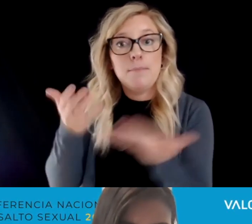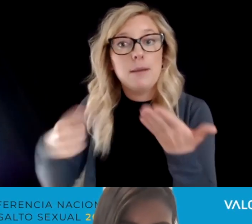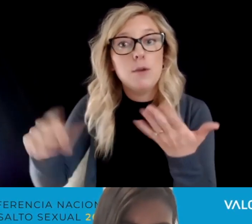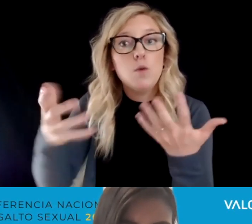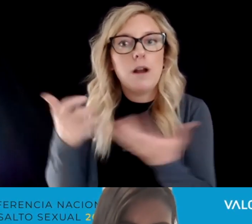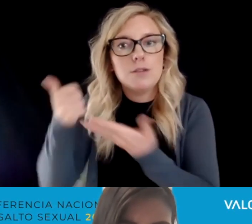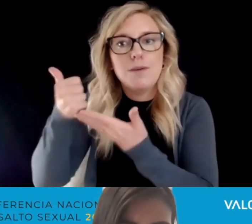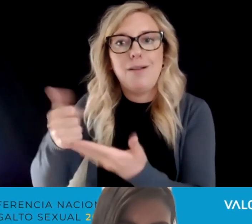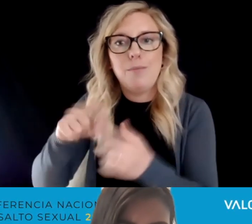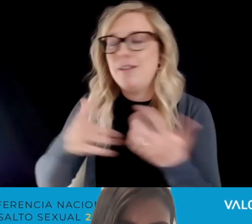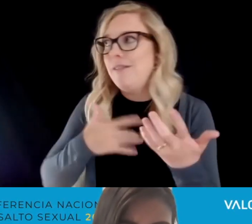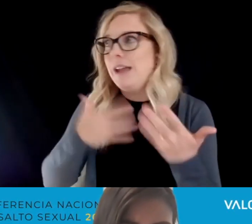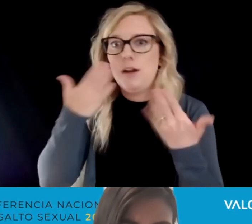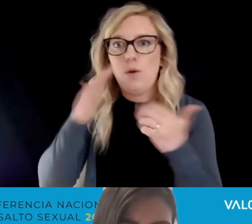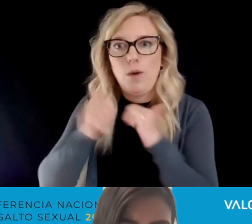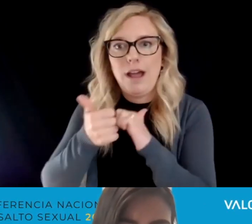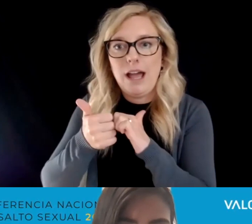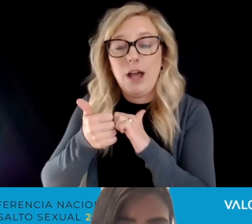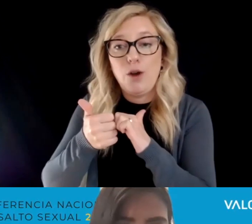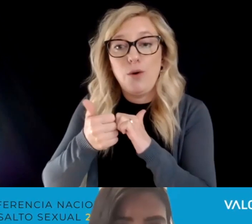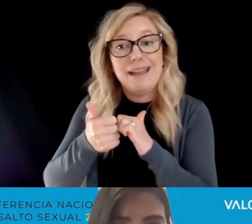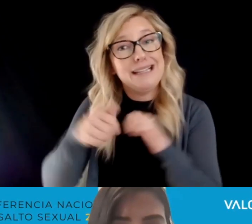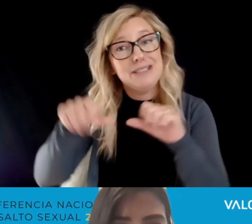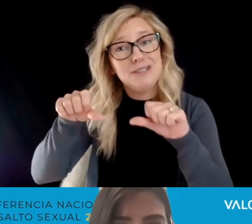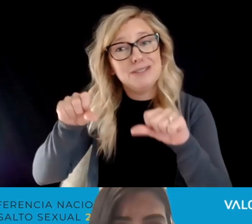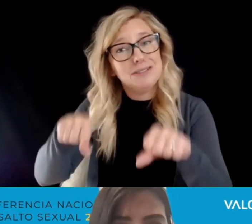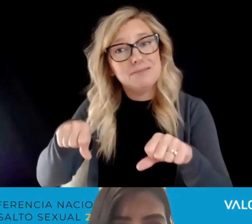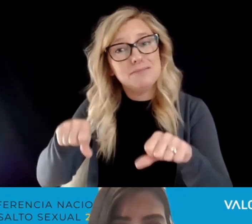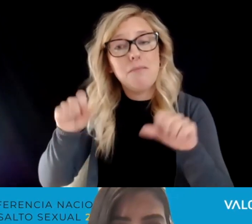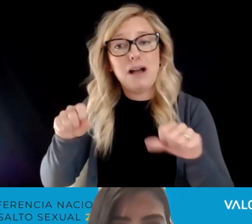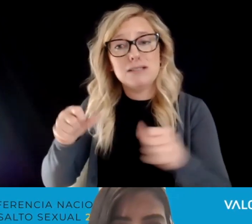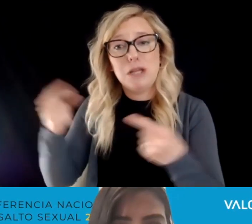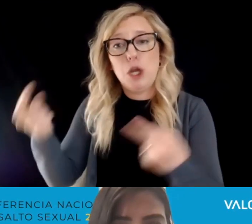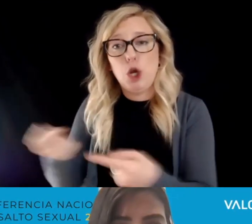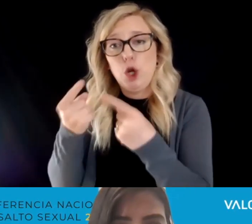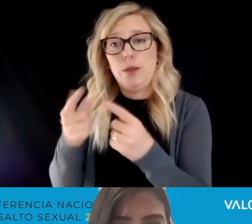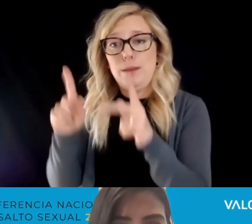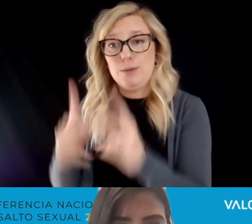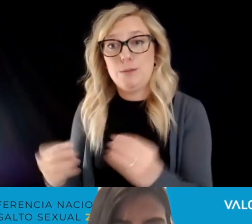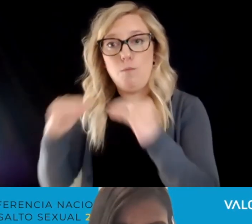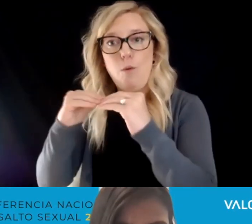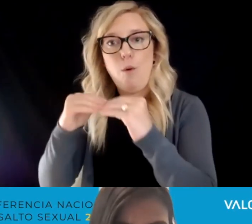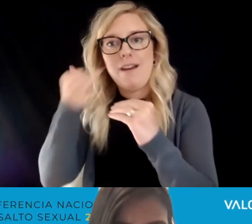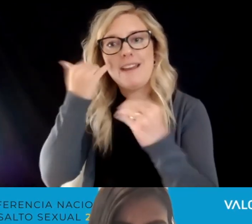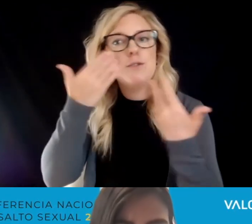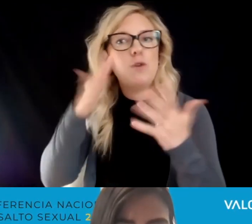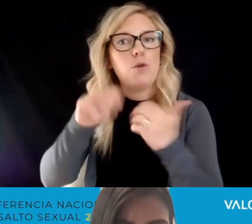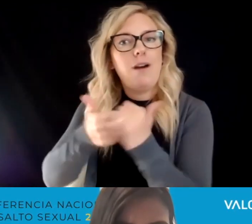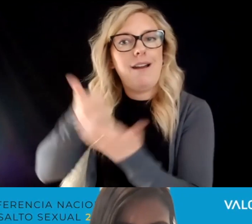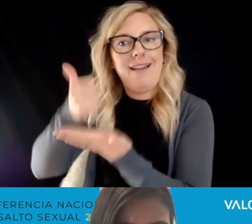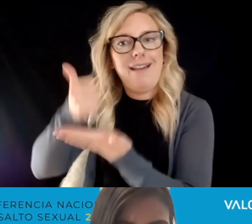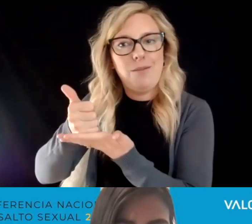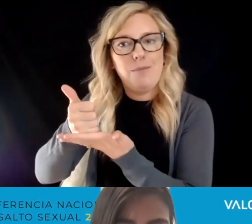almost end up hurting that person a little more. The last thing a victim needs is to be reminded